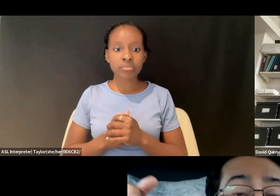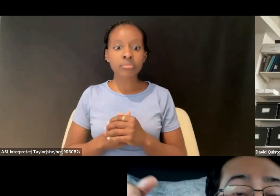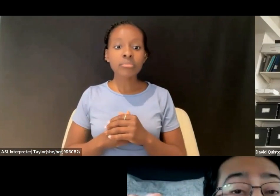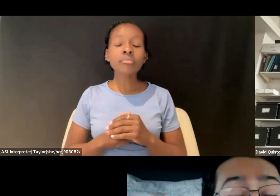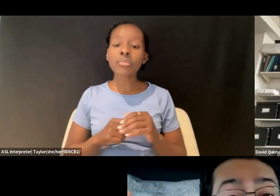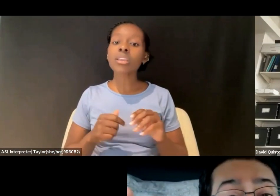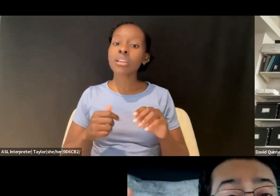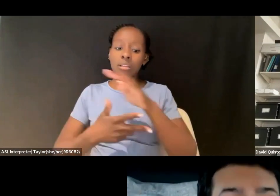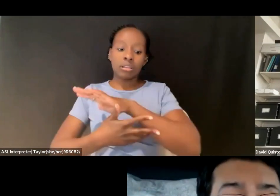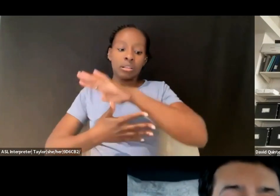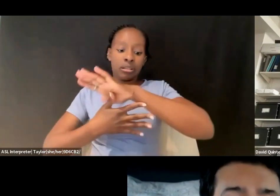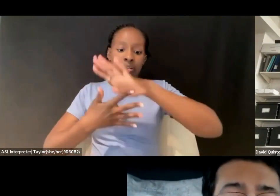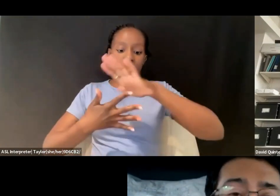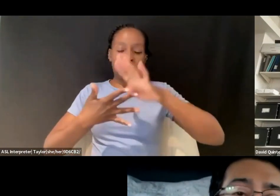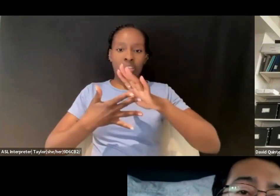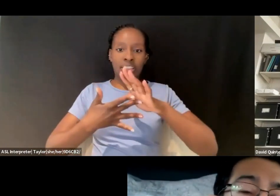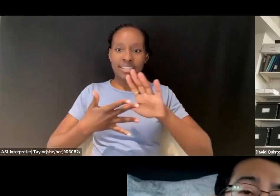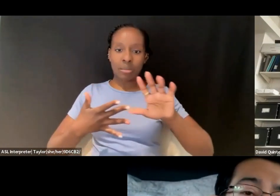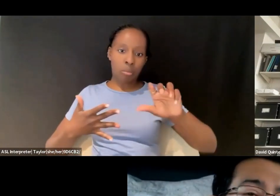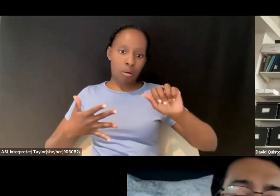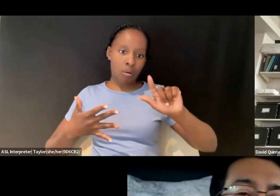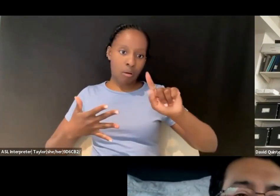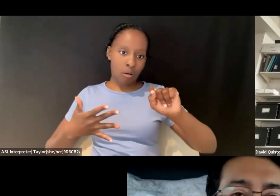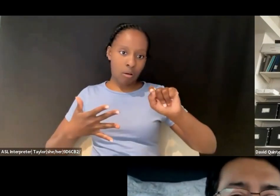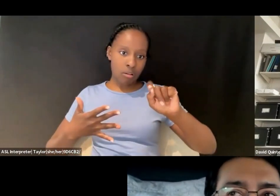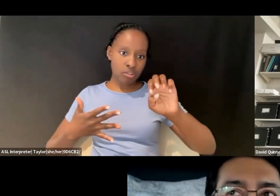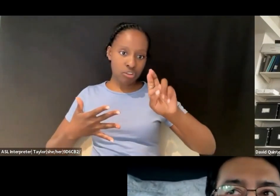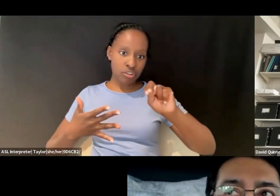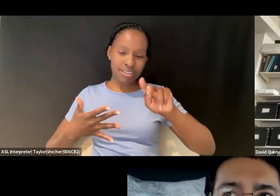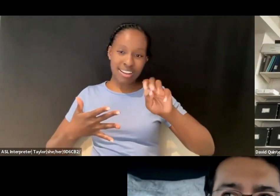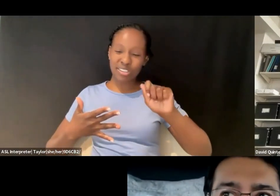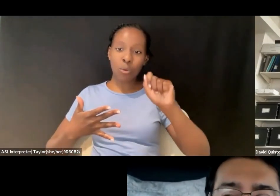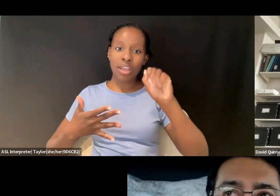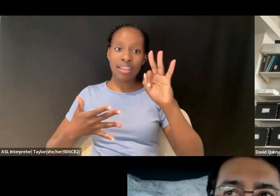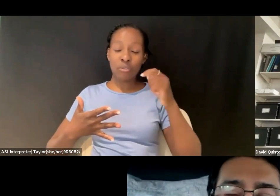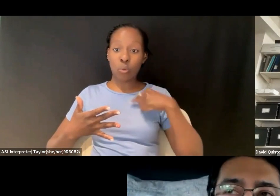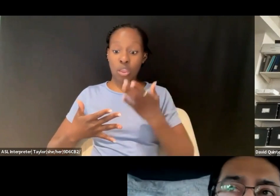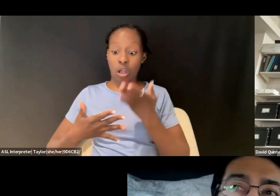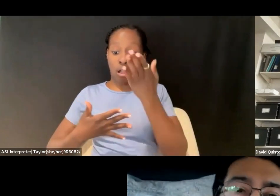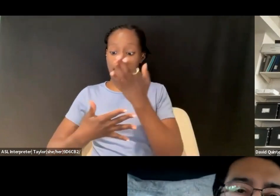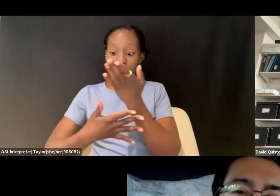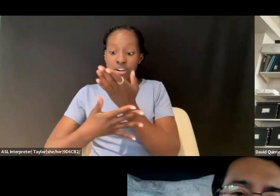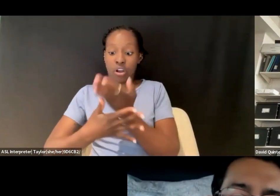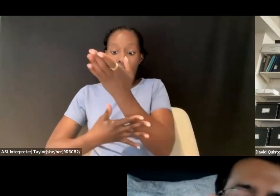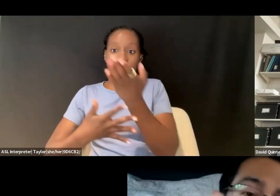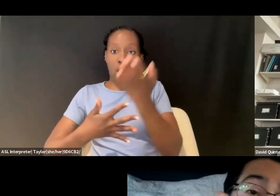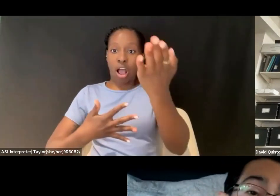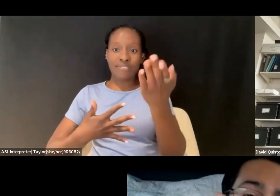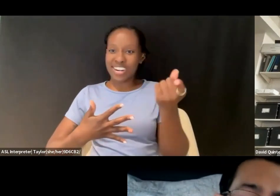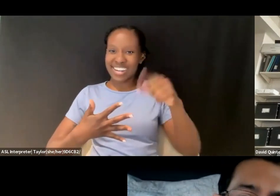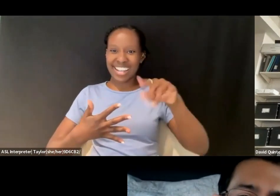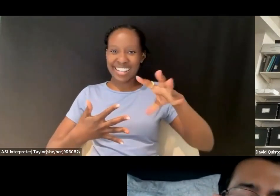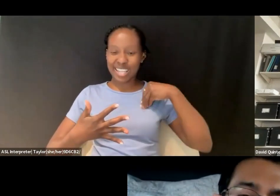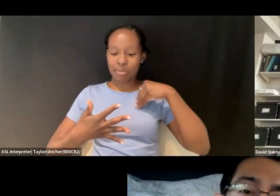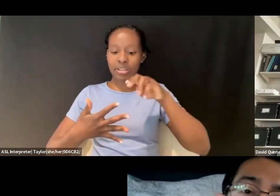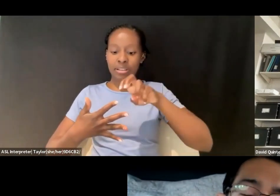then there are some alternates where if somebody can't, if we offer a position to someone and they can't accept it, then we go